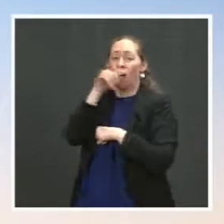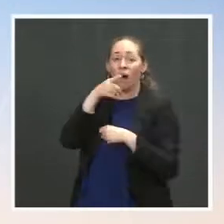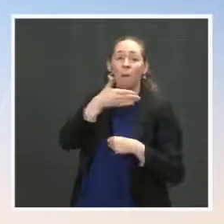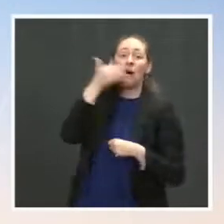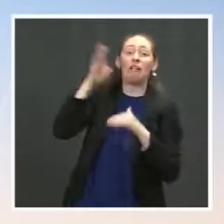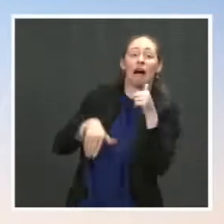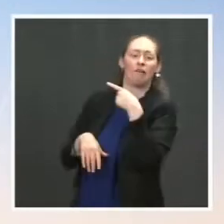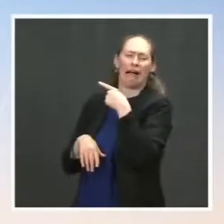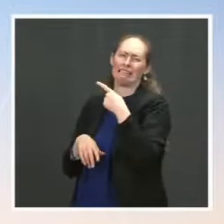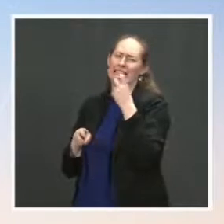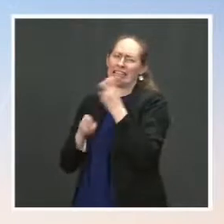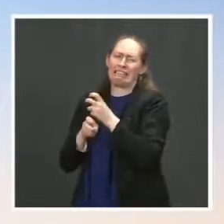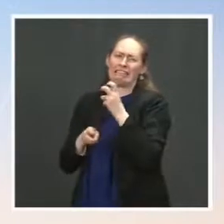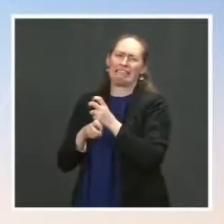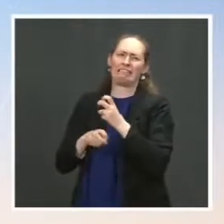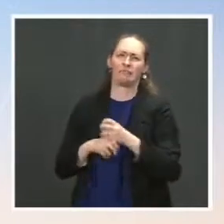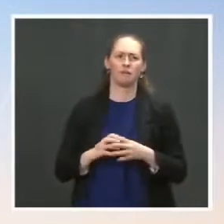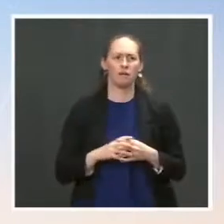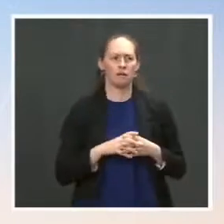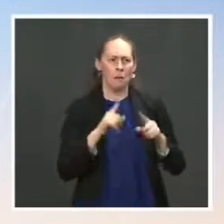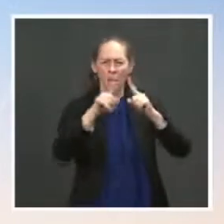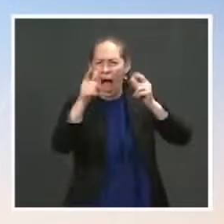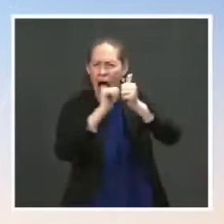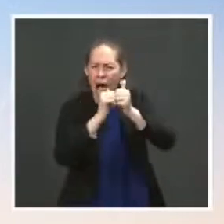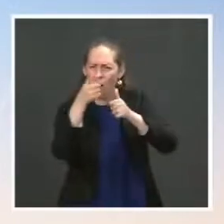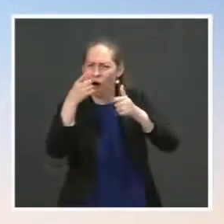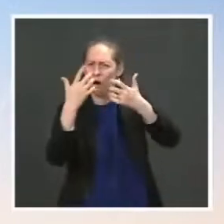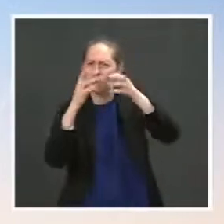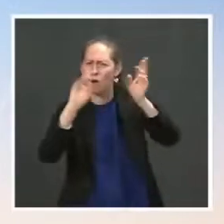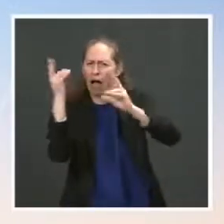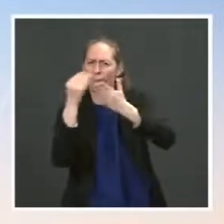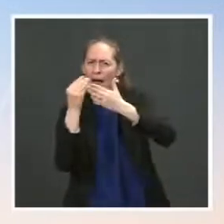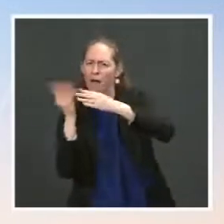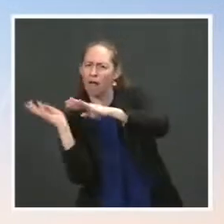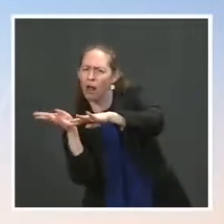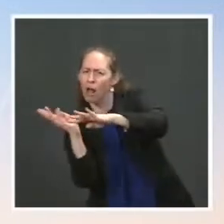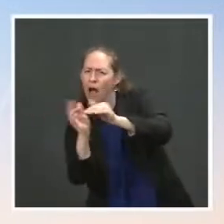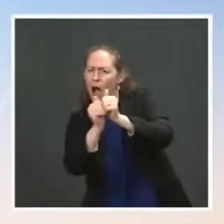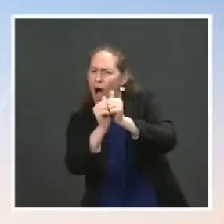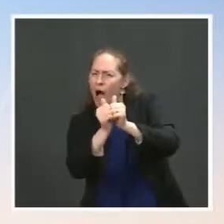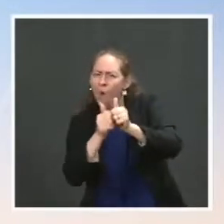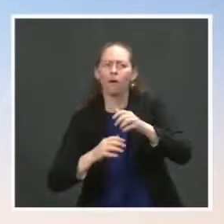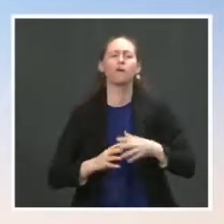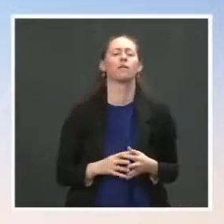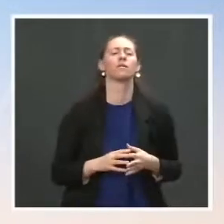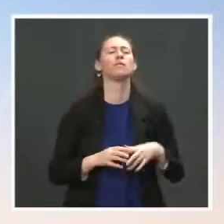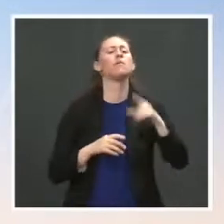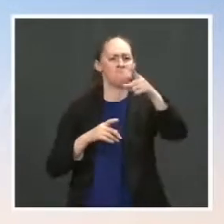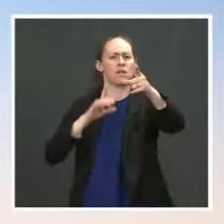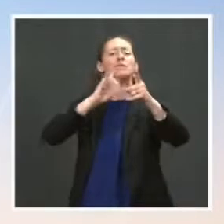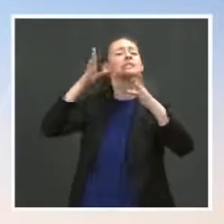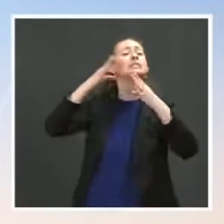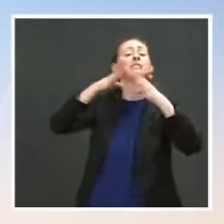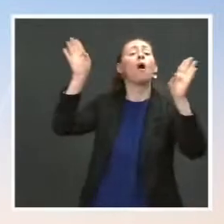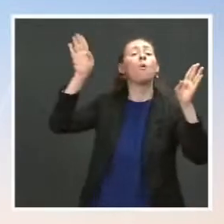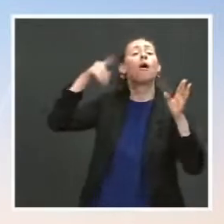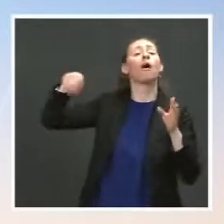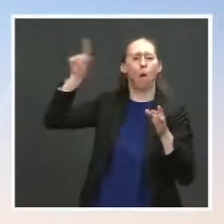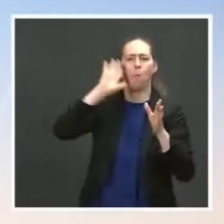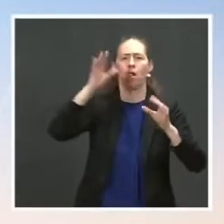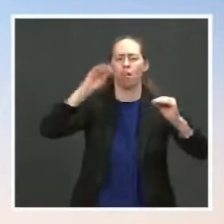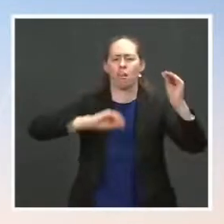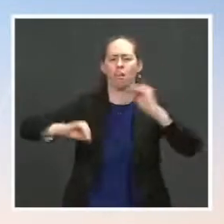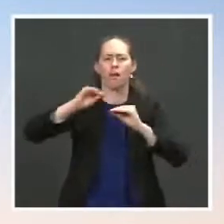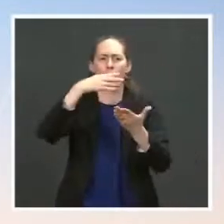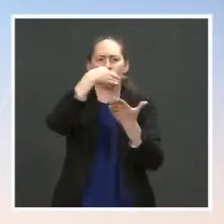keep talking with Congress about this. But as you know, for some time, we've seen general fund dollars going into supporting maintenance. So there are a lot of different ways to do